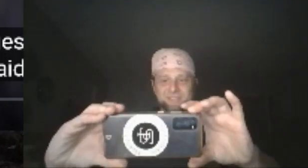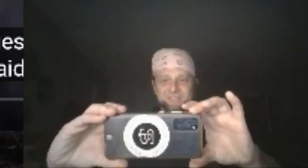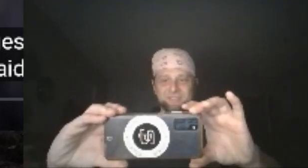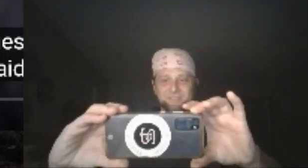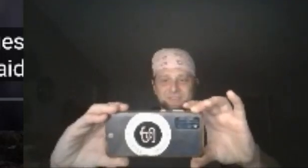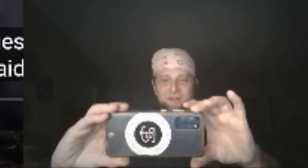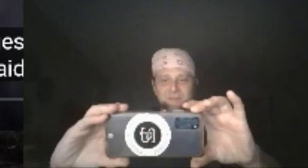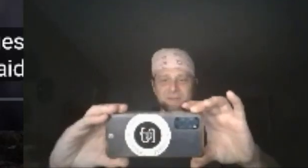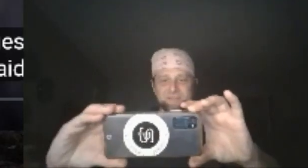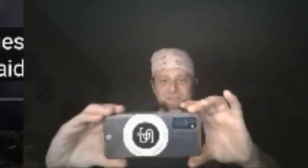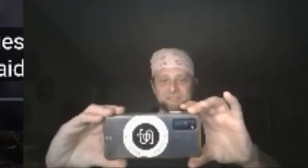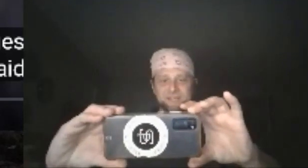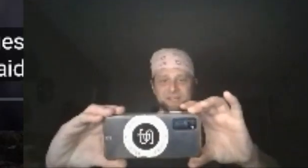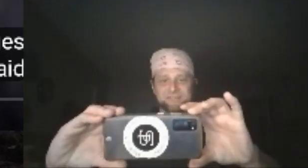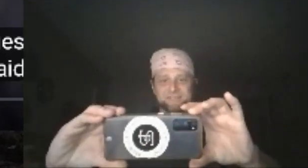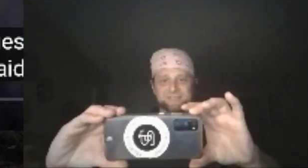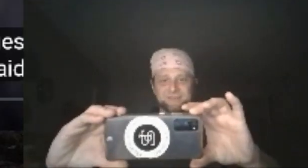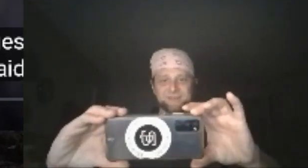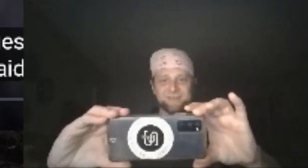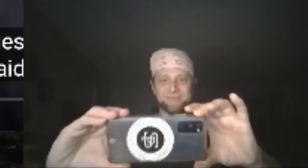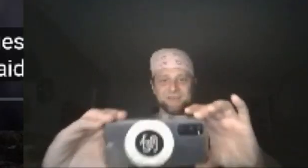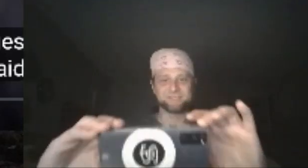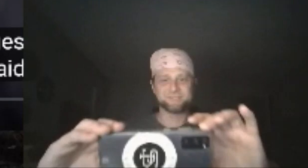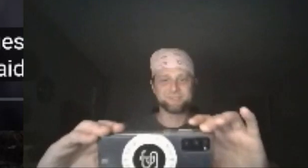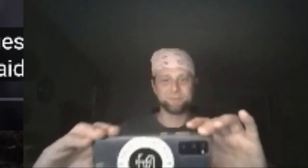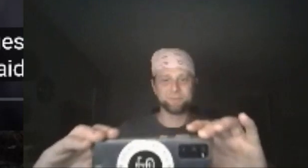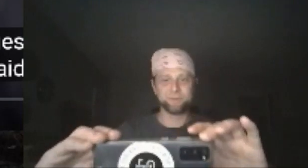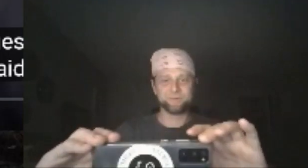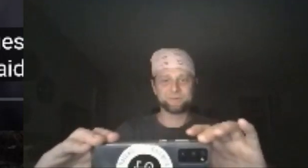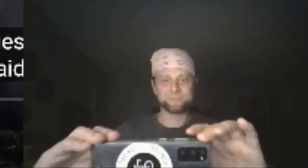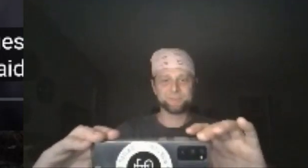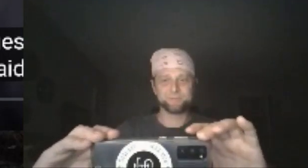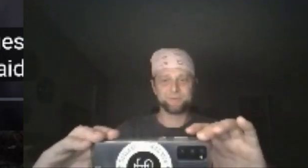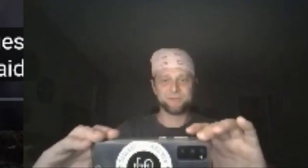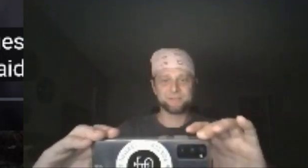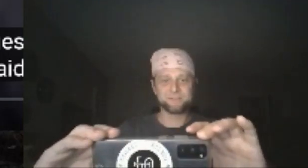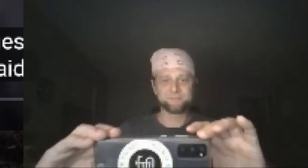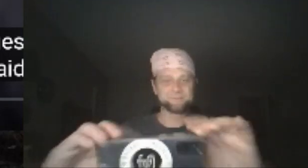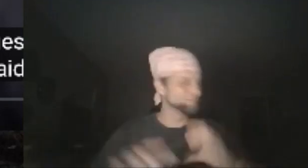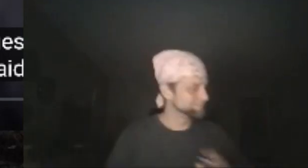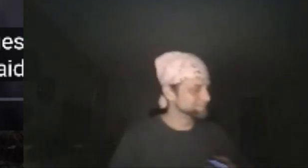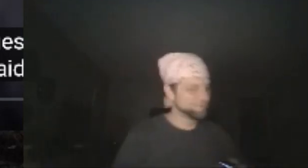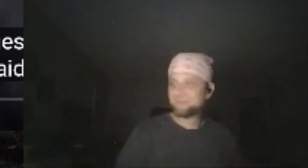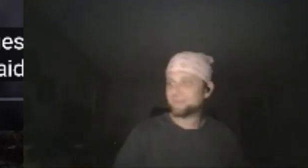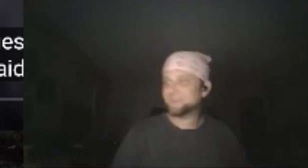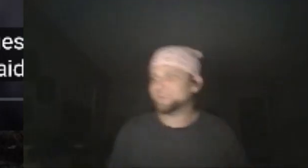Just. Thumbnails of these guys. That's just too beautiful of a stupid face.